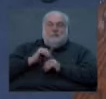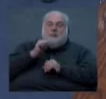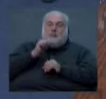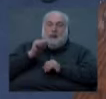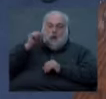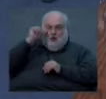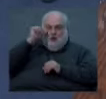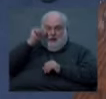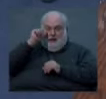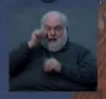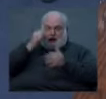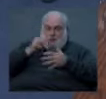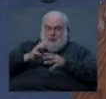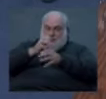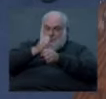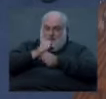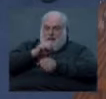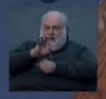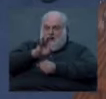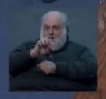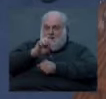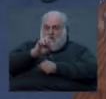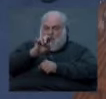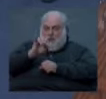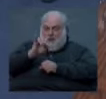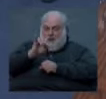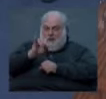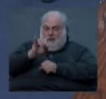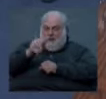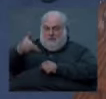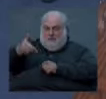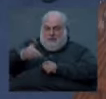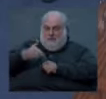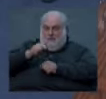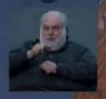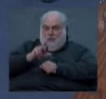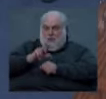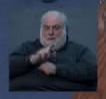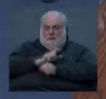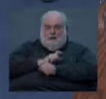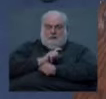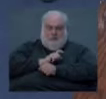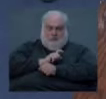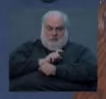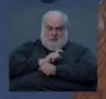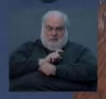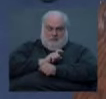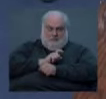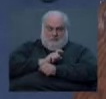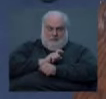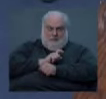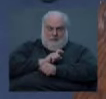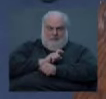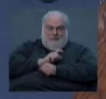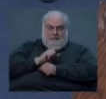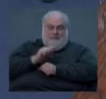Yesterday, after receiving an FOI invitation from the Little Rock Police Department to